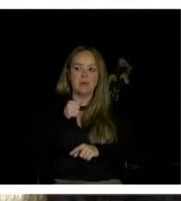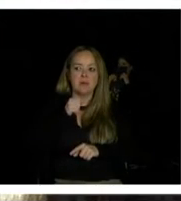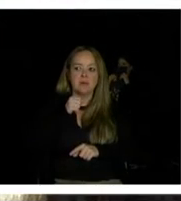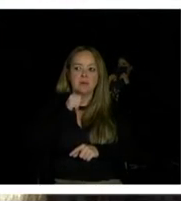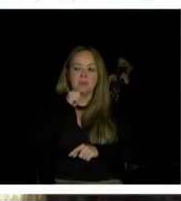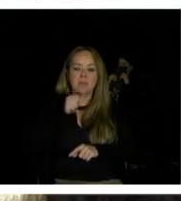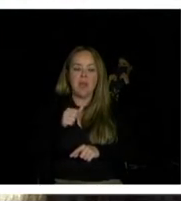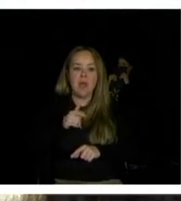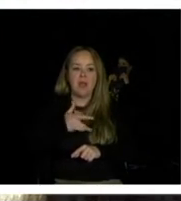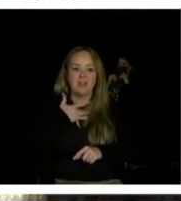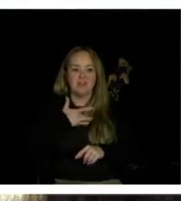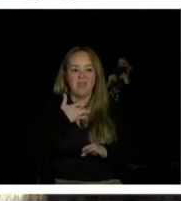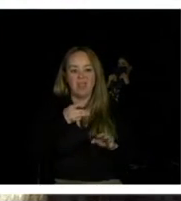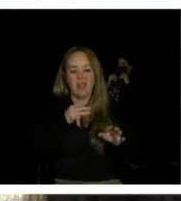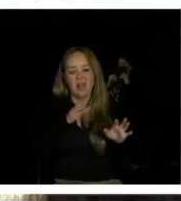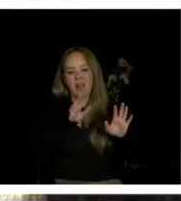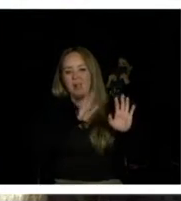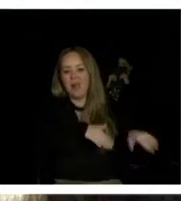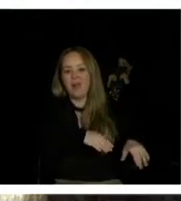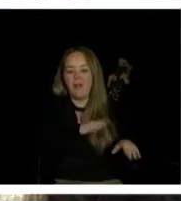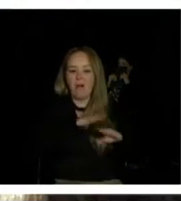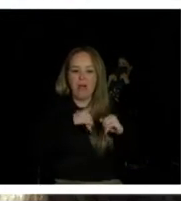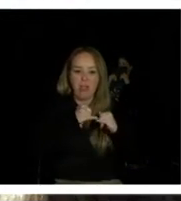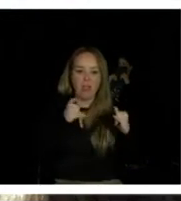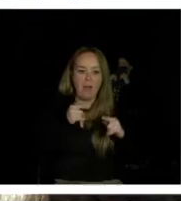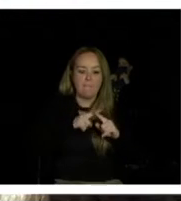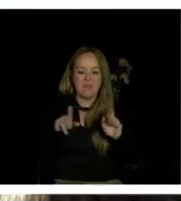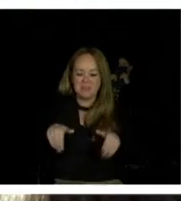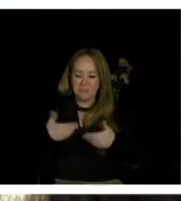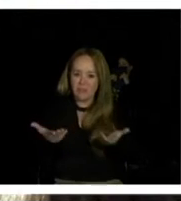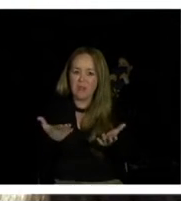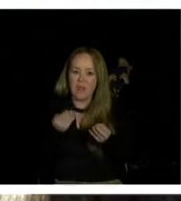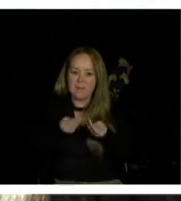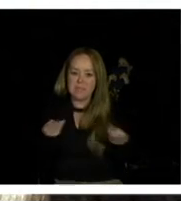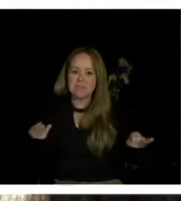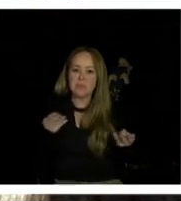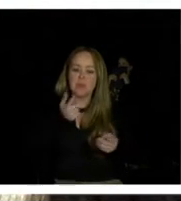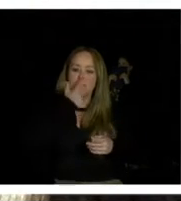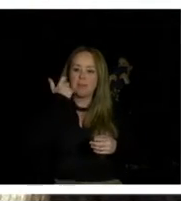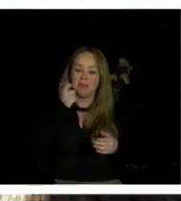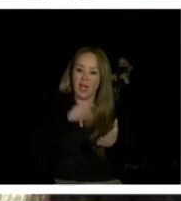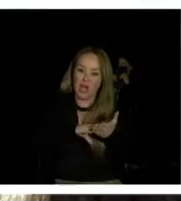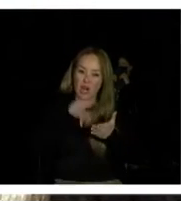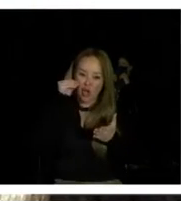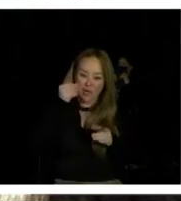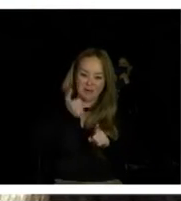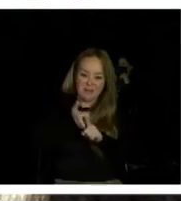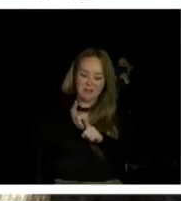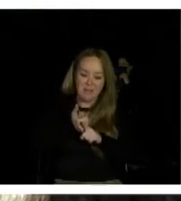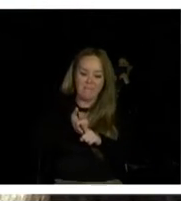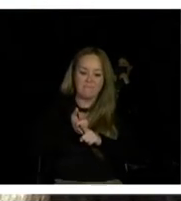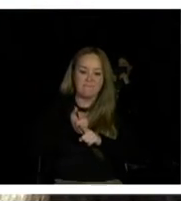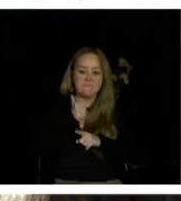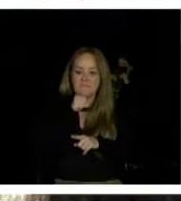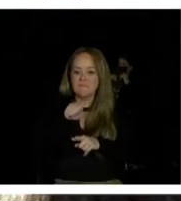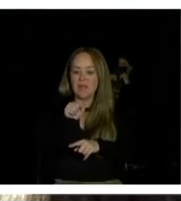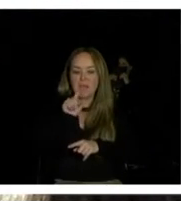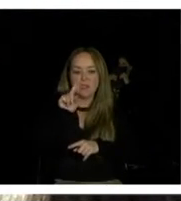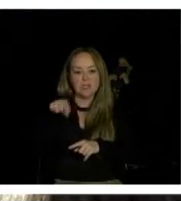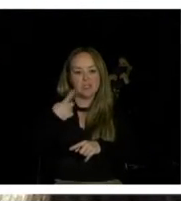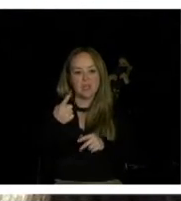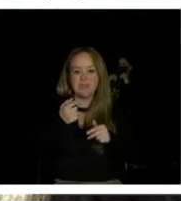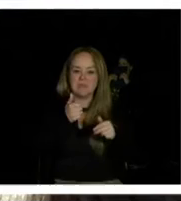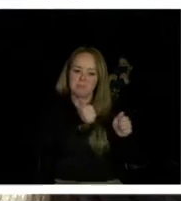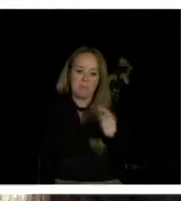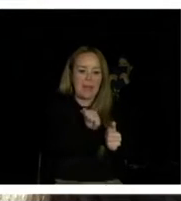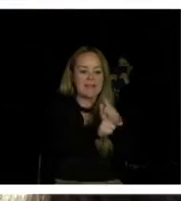like, but themselves actually showing the material, because it's the learning is not just to pass a test,